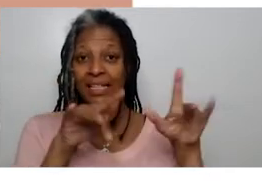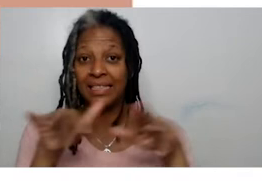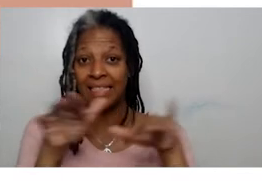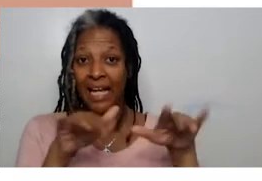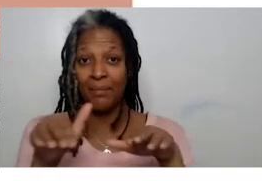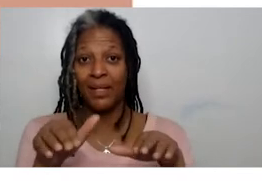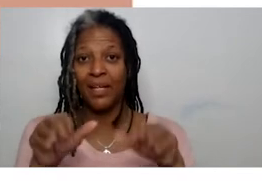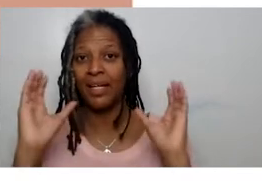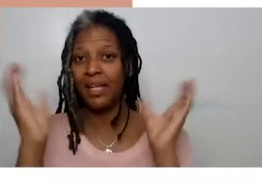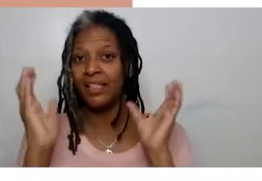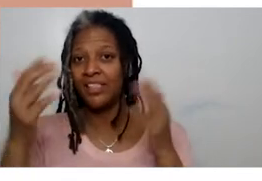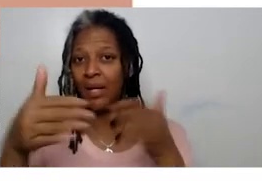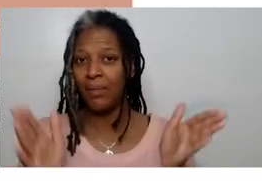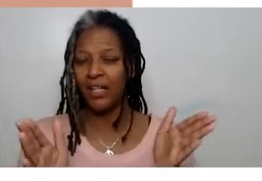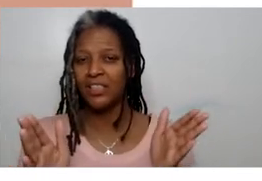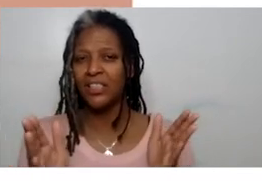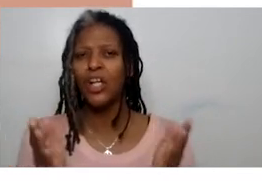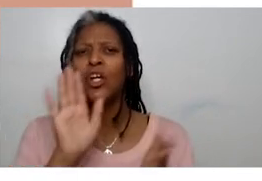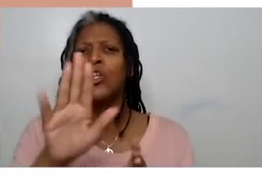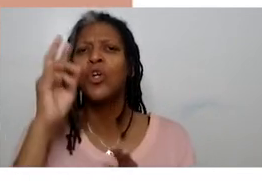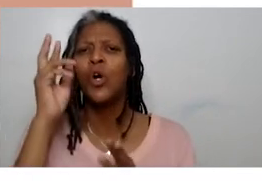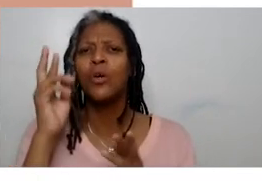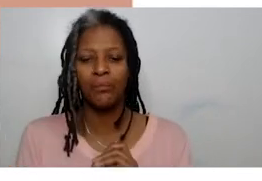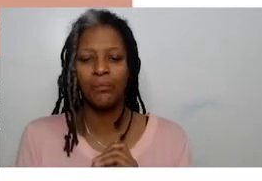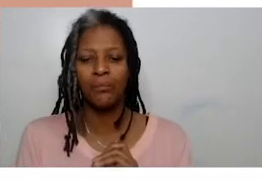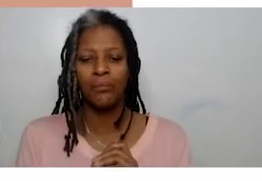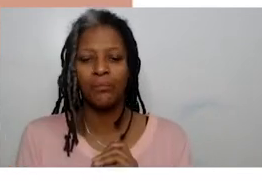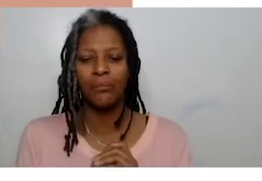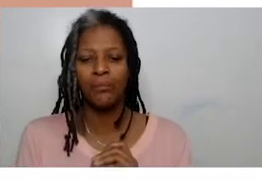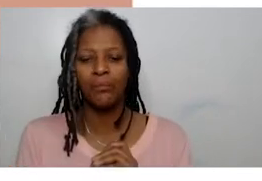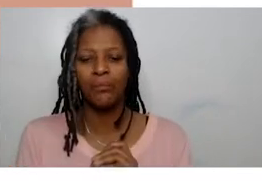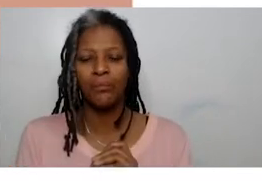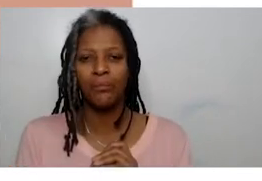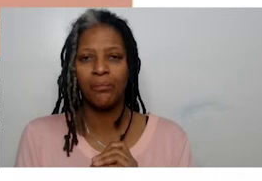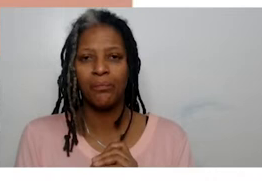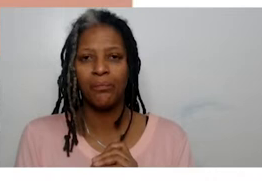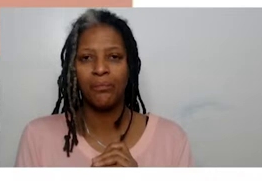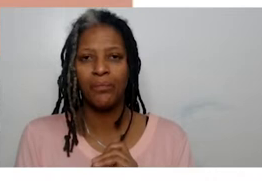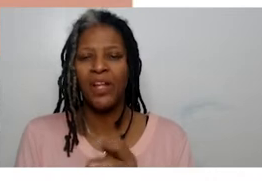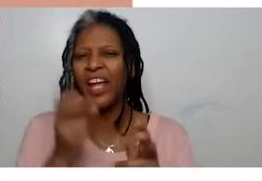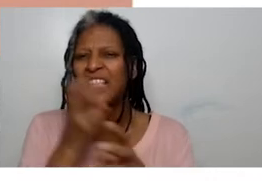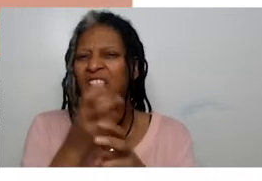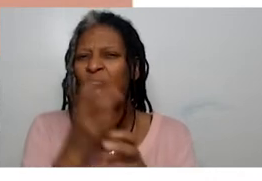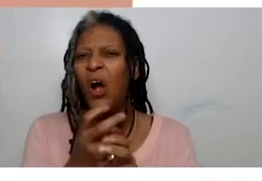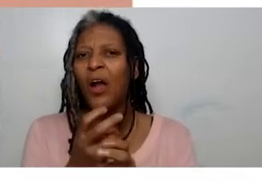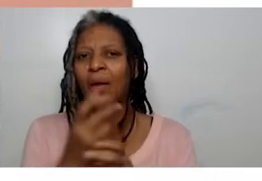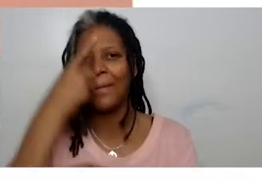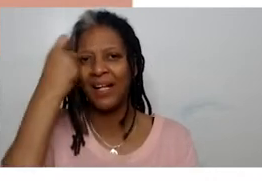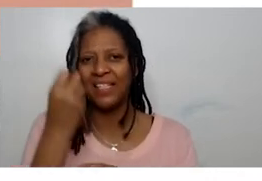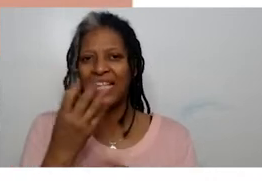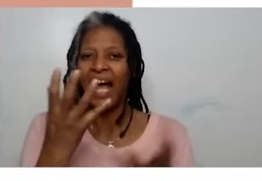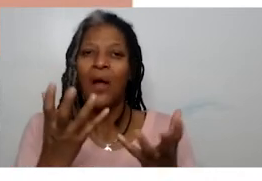your overall reactions from the video? And it's so hard because I wish I could see everybody's faces, because when I do